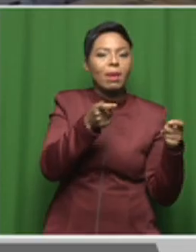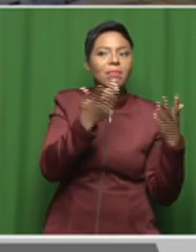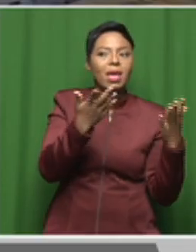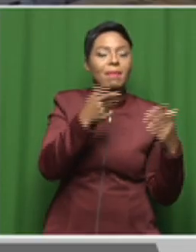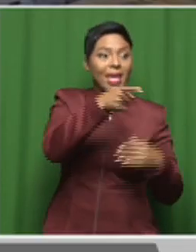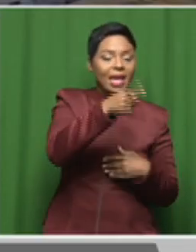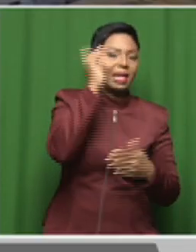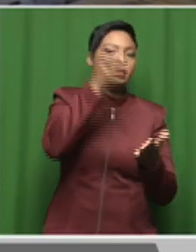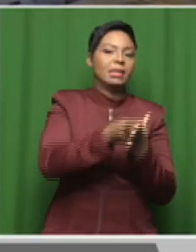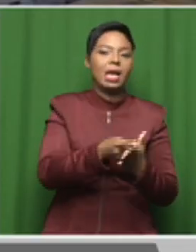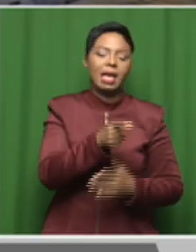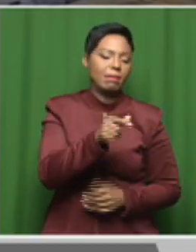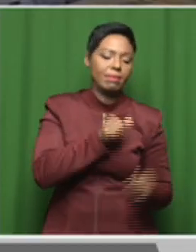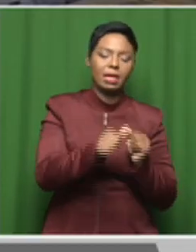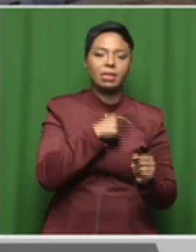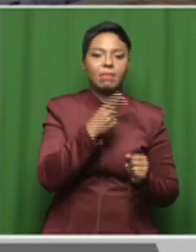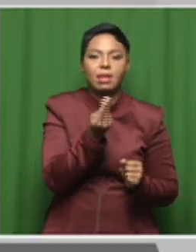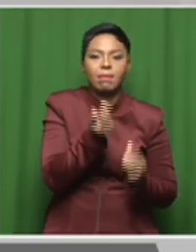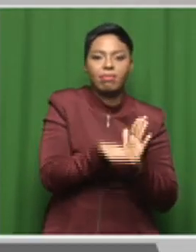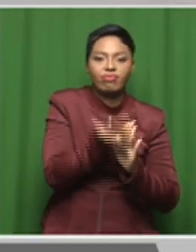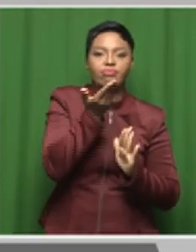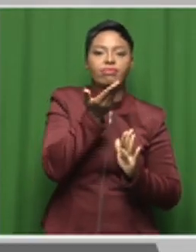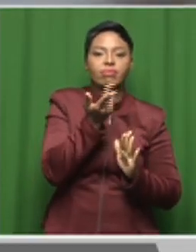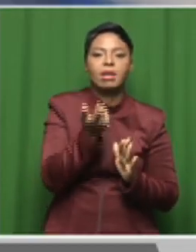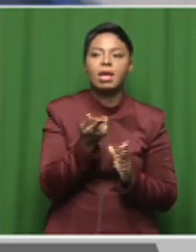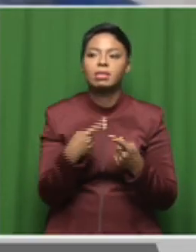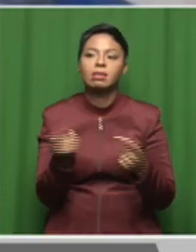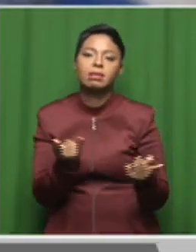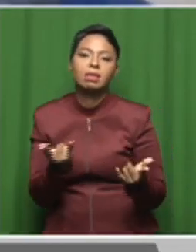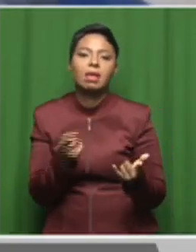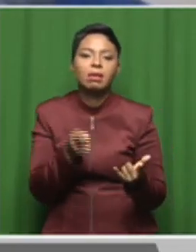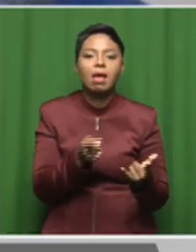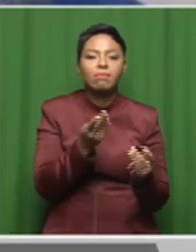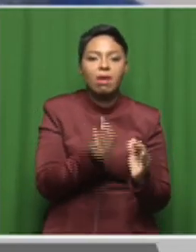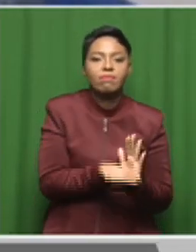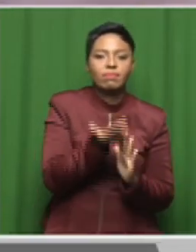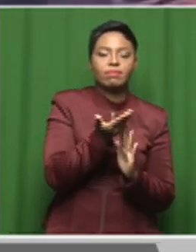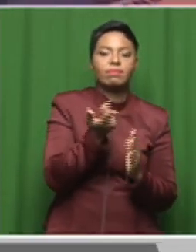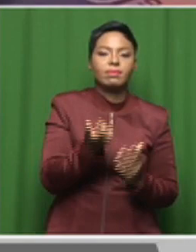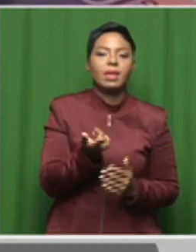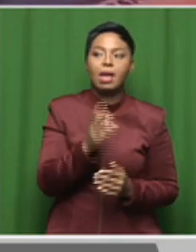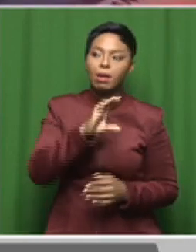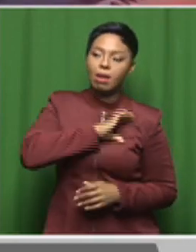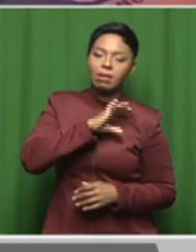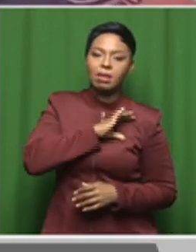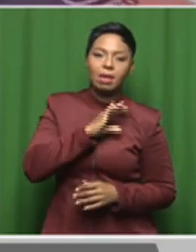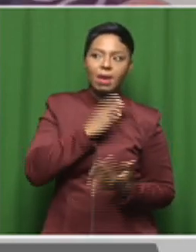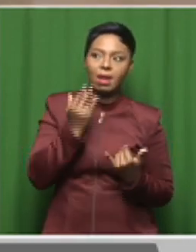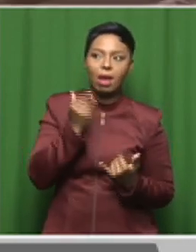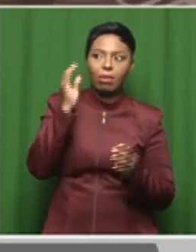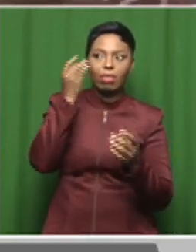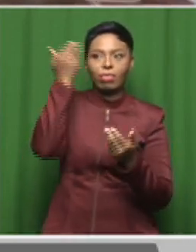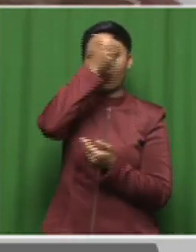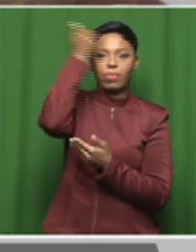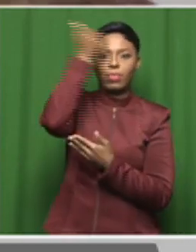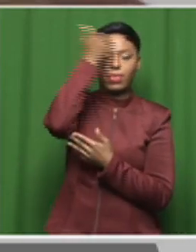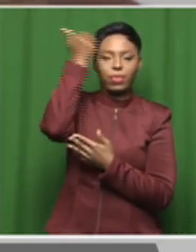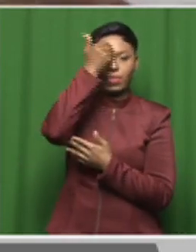And I think in that instance, the consumers would not have any recourse in that regard, because that